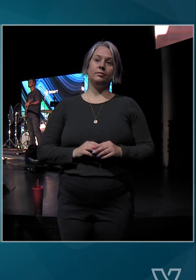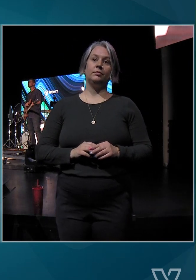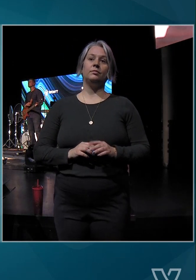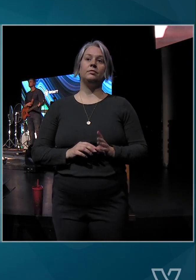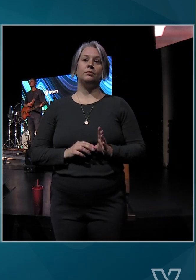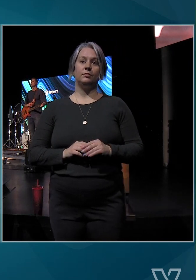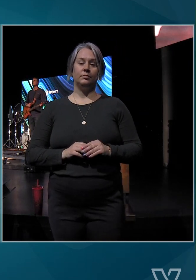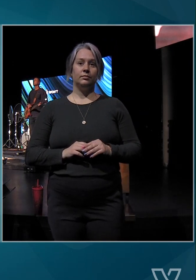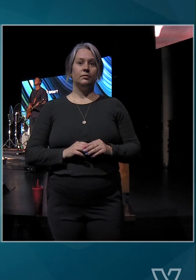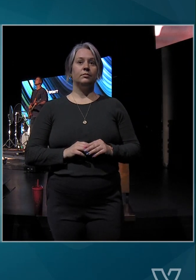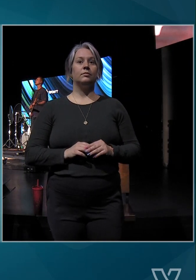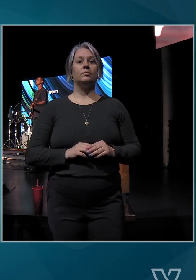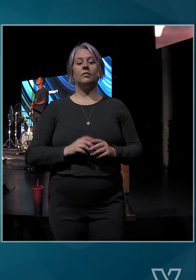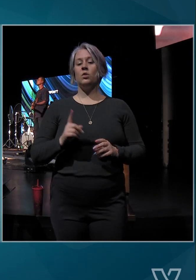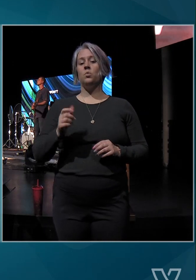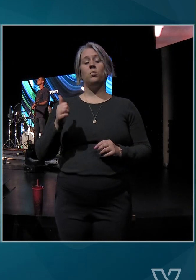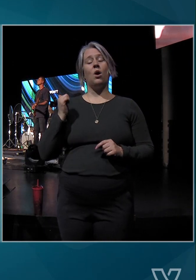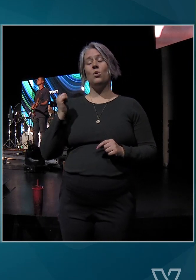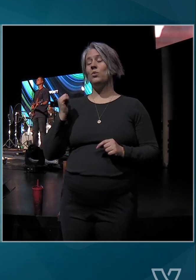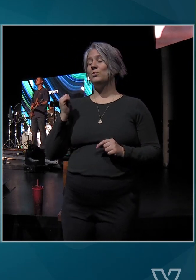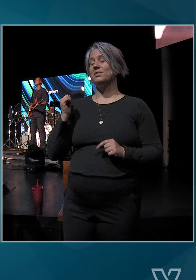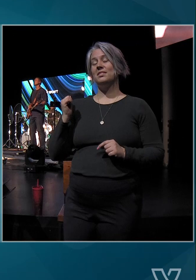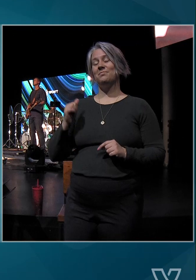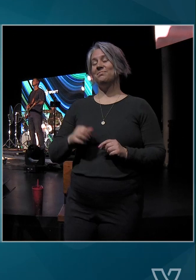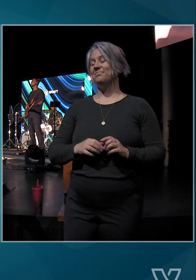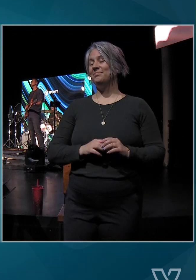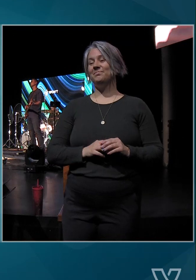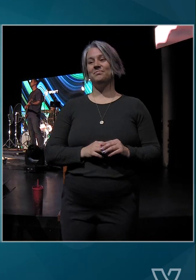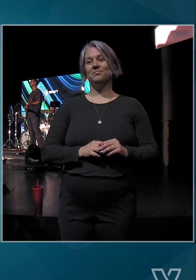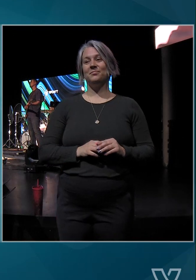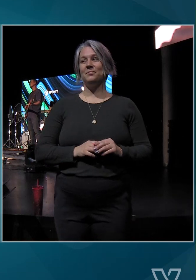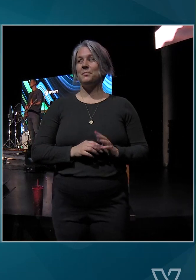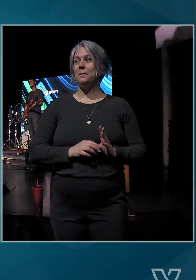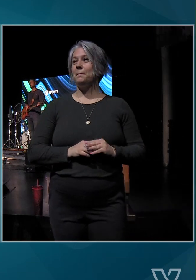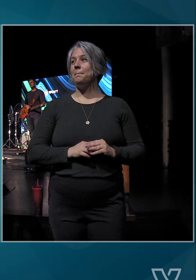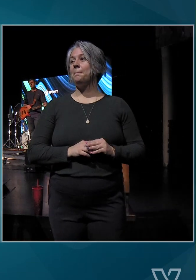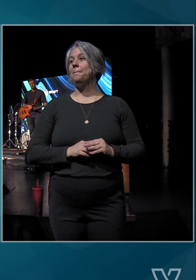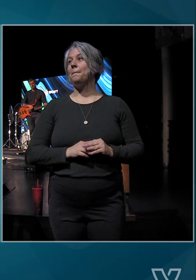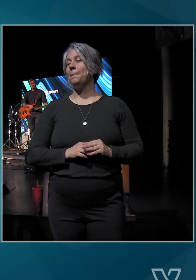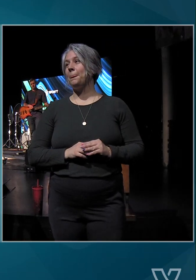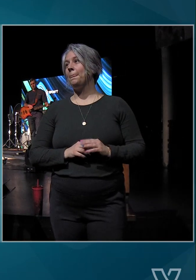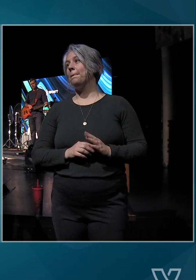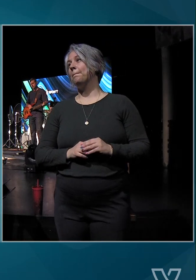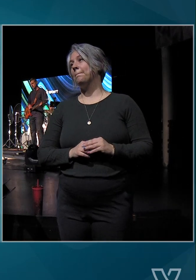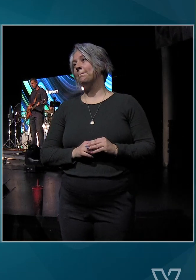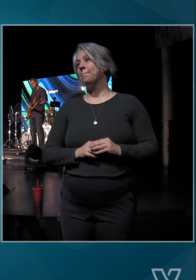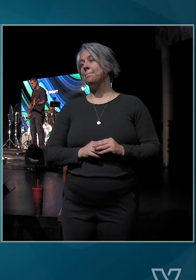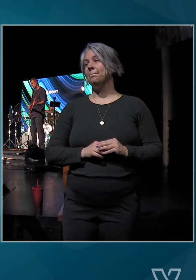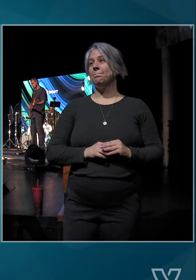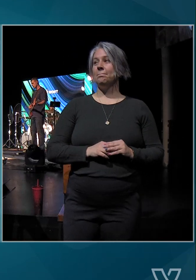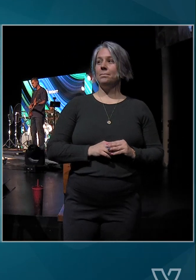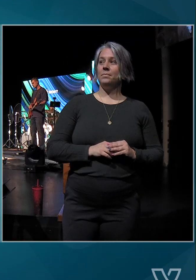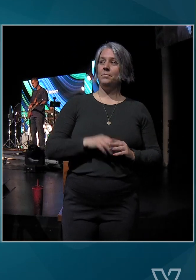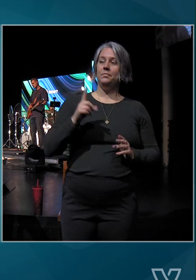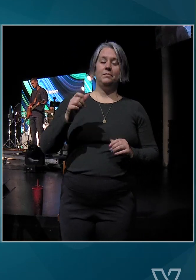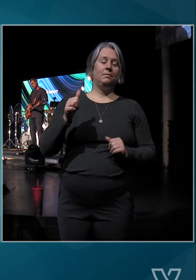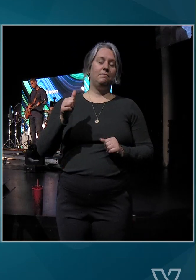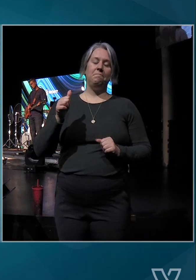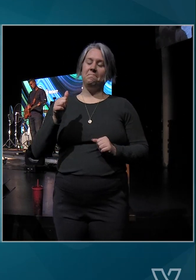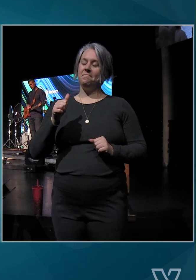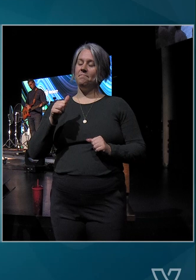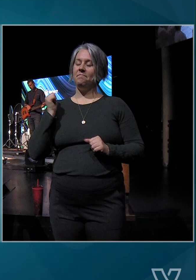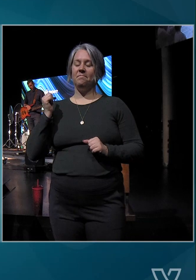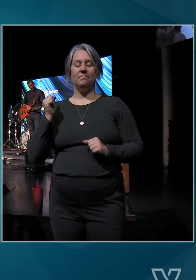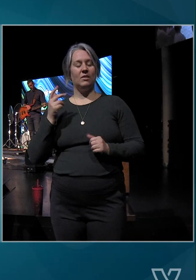that. Oh, Jesus, he won't. You are faithful, you're faithful, he won't.